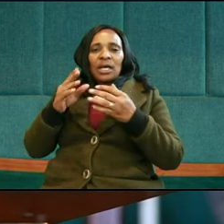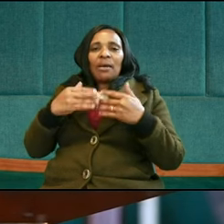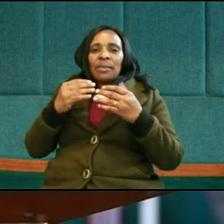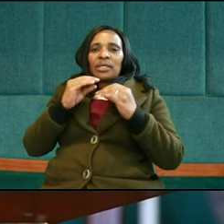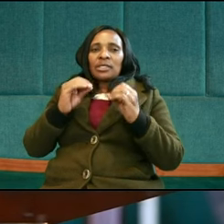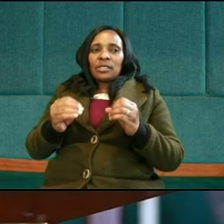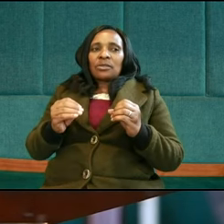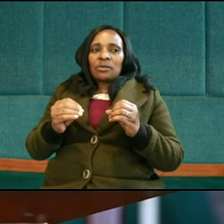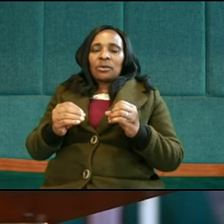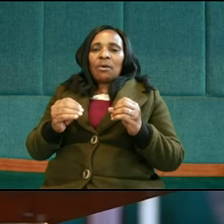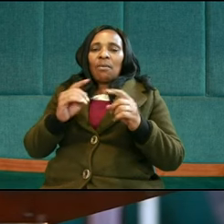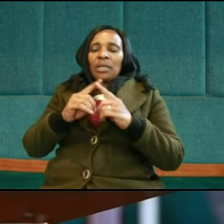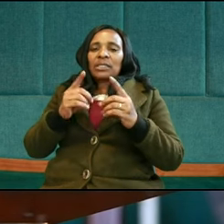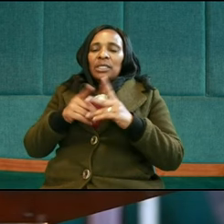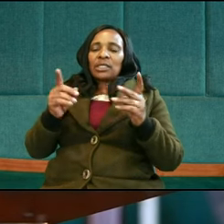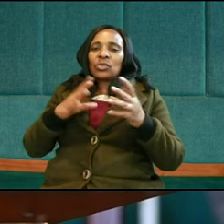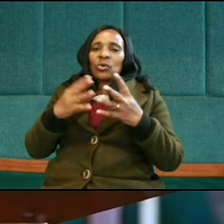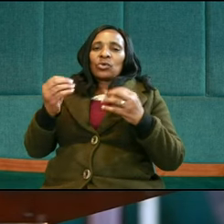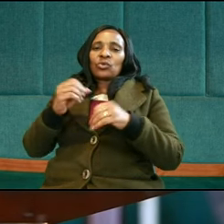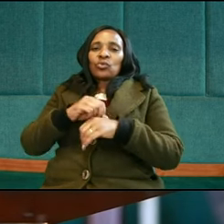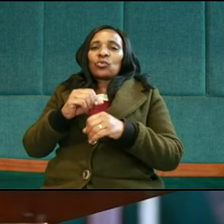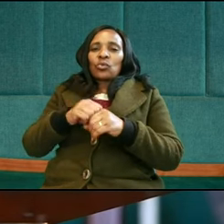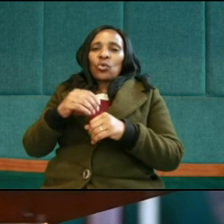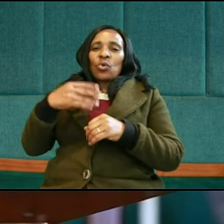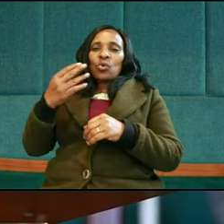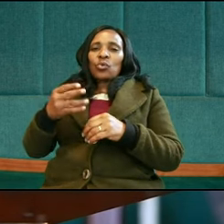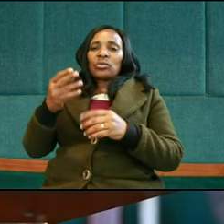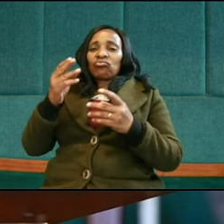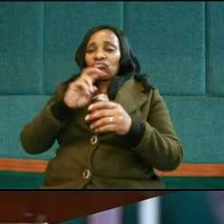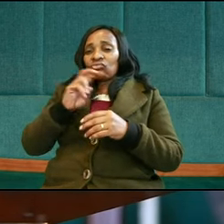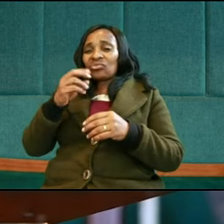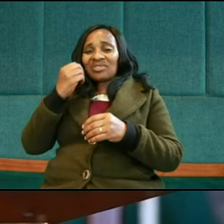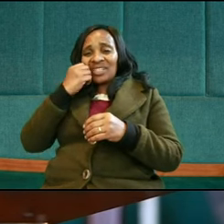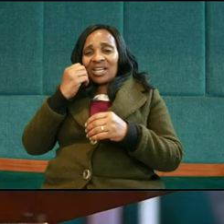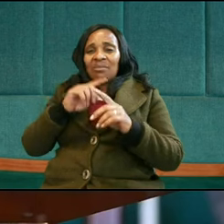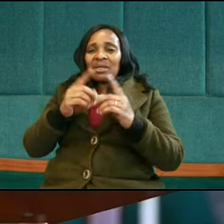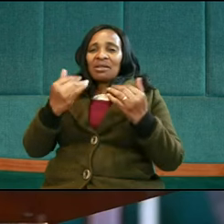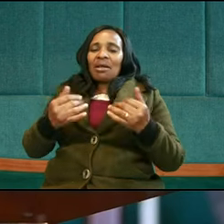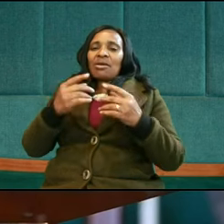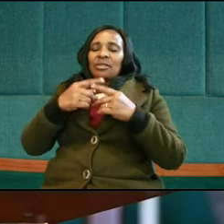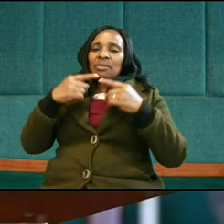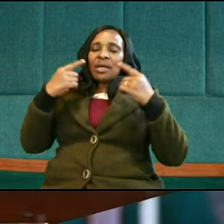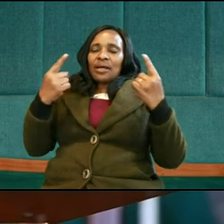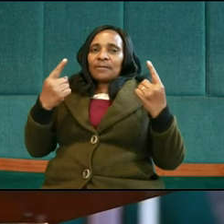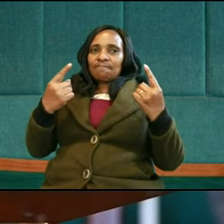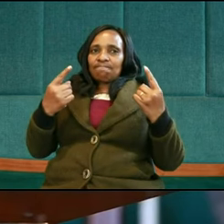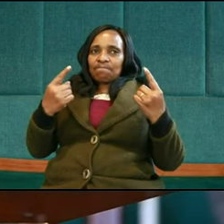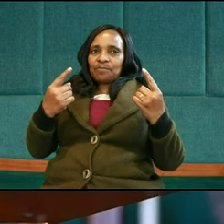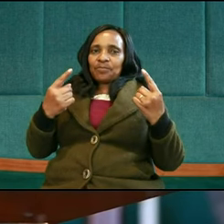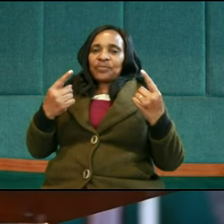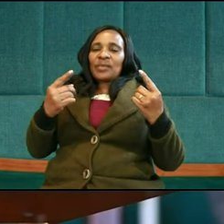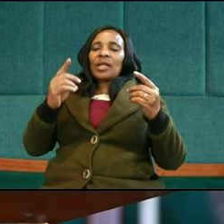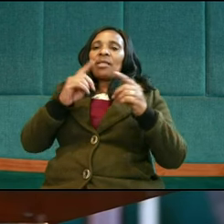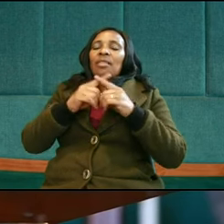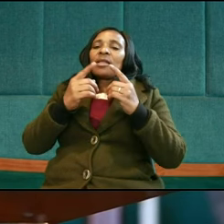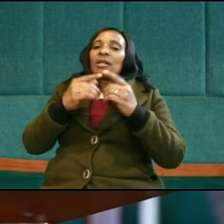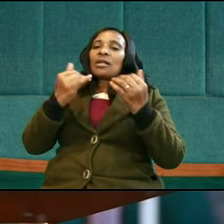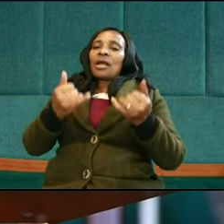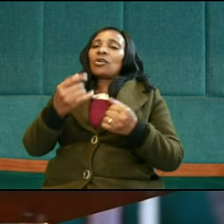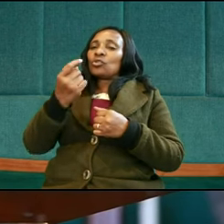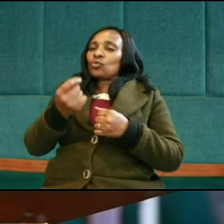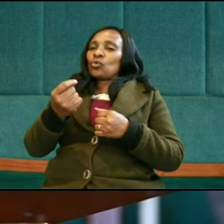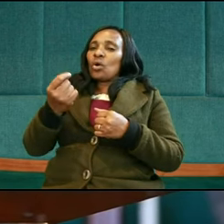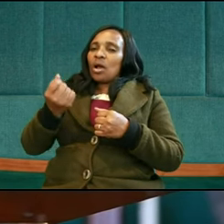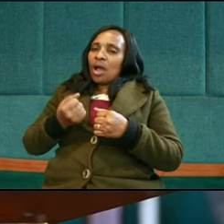before. She had started going to the school. She had always looked sad, but now she was smiling as brightly as the sun. Father was delighted that his little girl